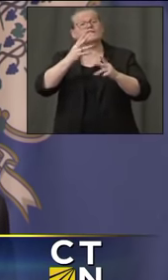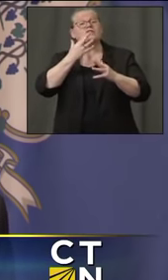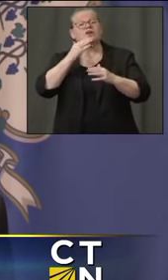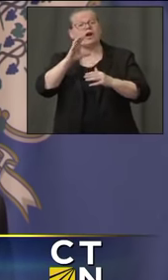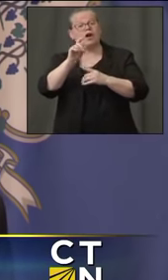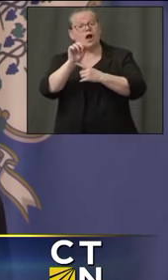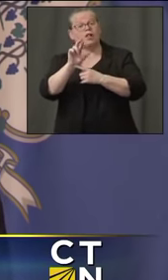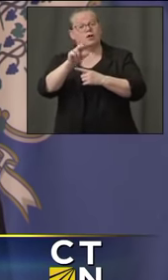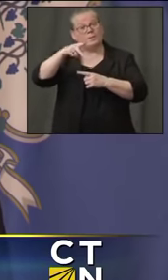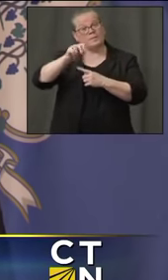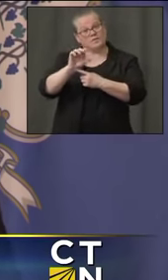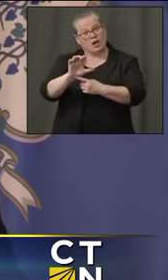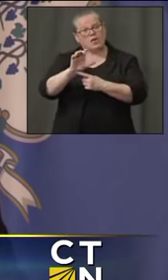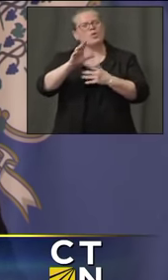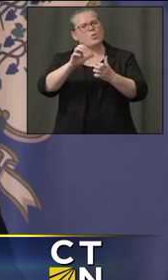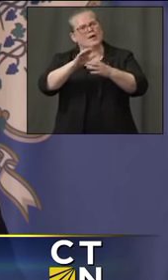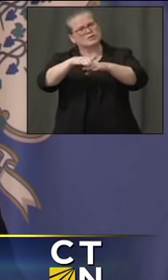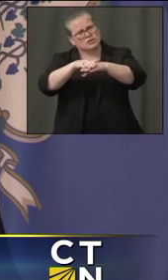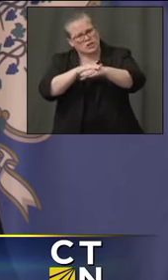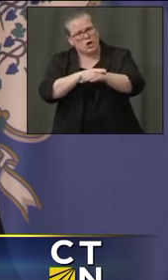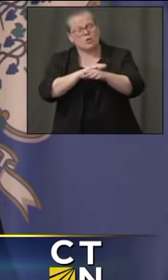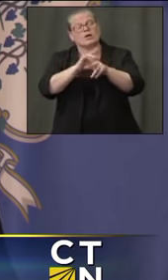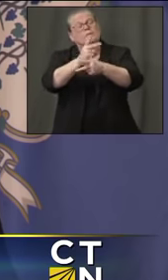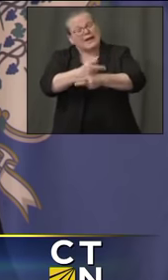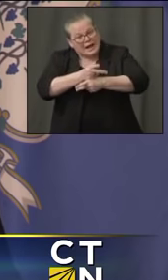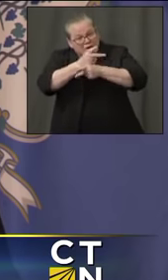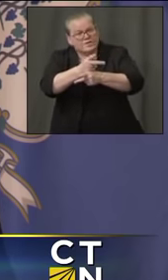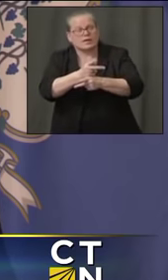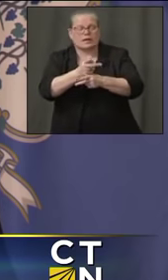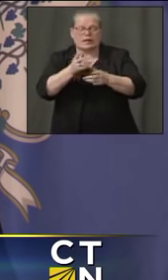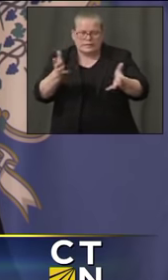slowly and cautiously get them back to work.